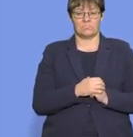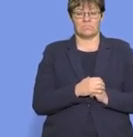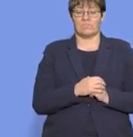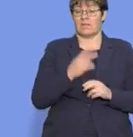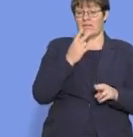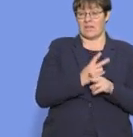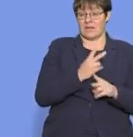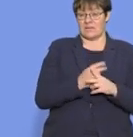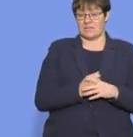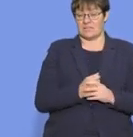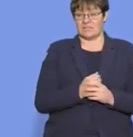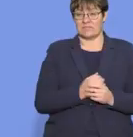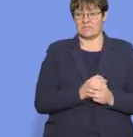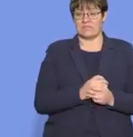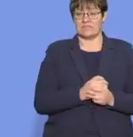Then,